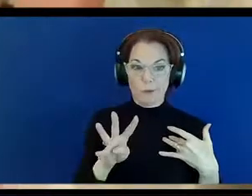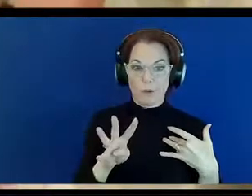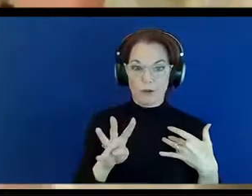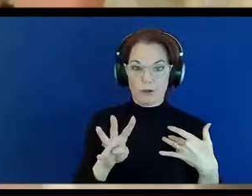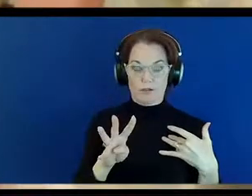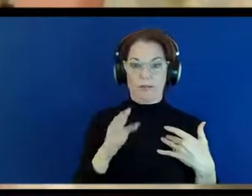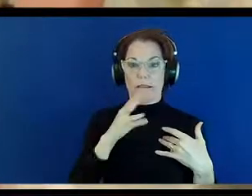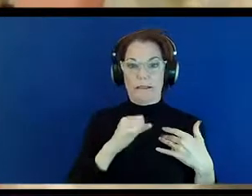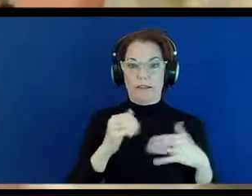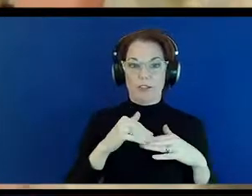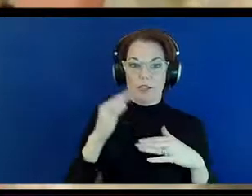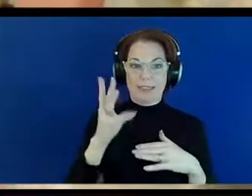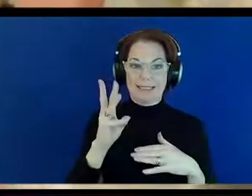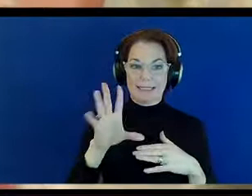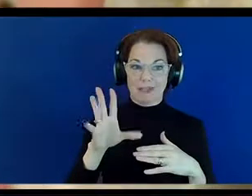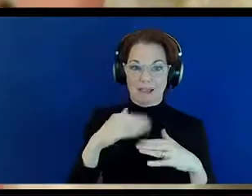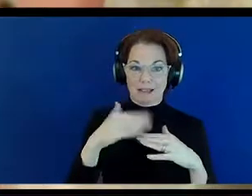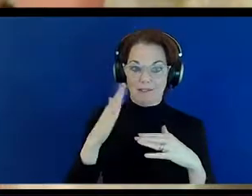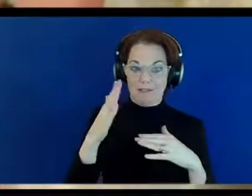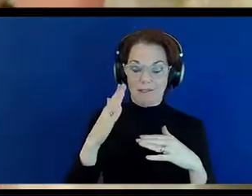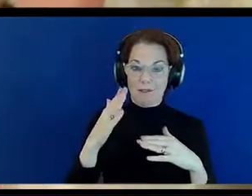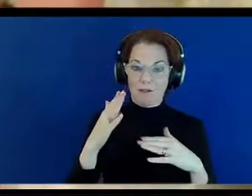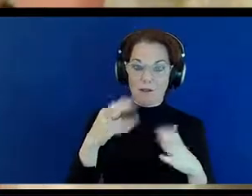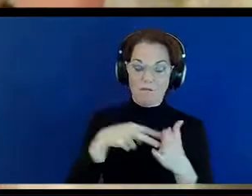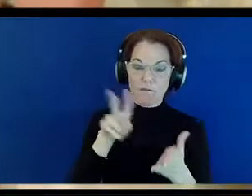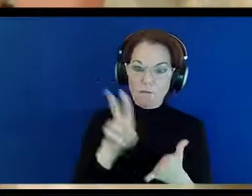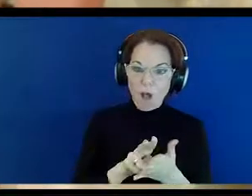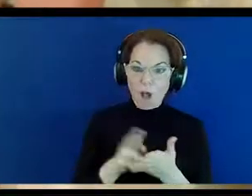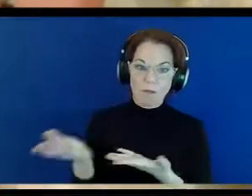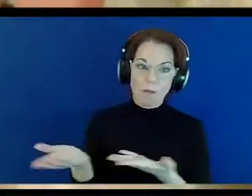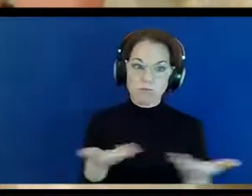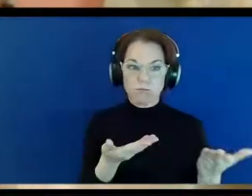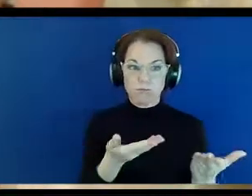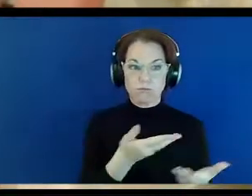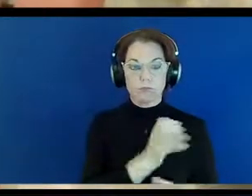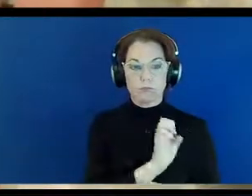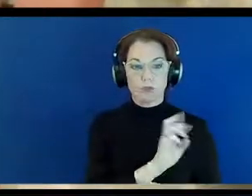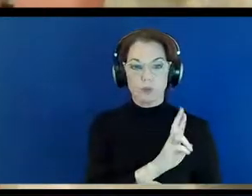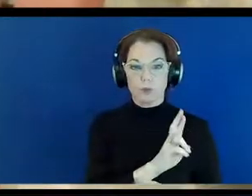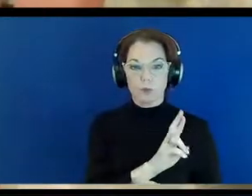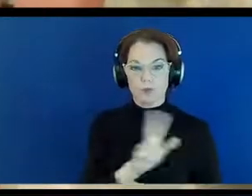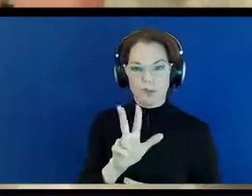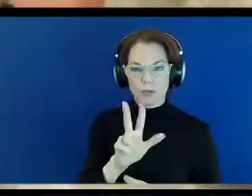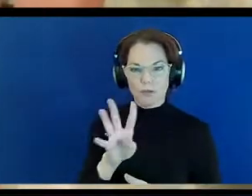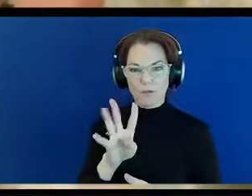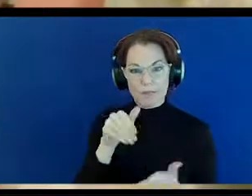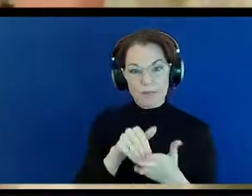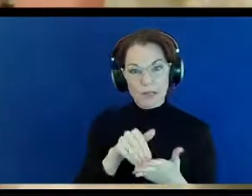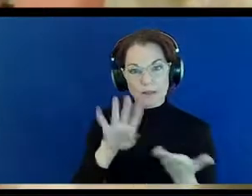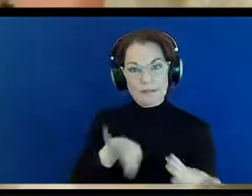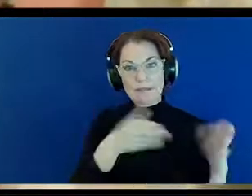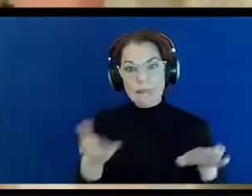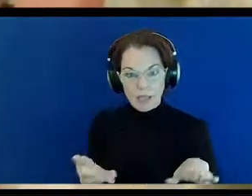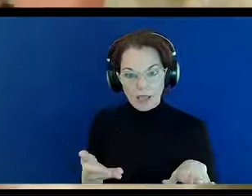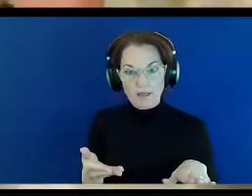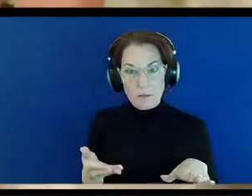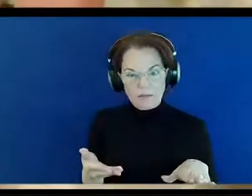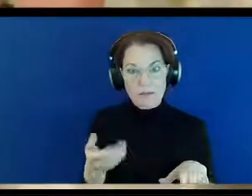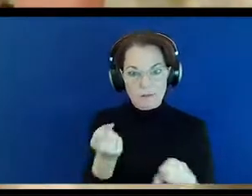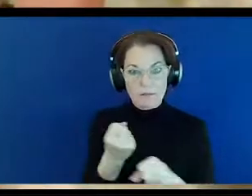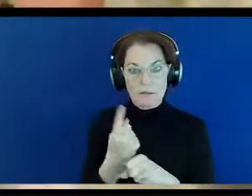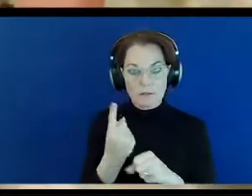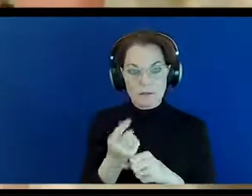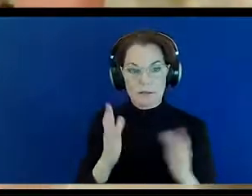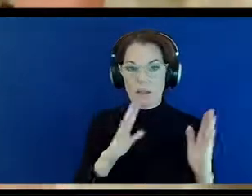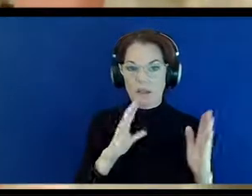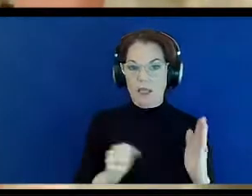fall each year, millions of visits to the emergency room, 34,000 deaths among adults aged 65 years